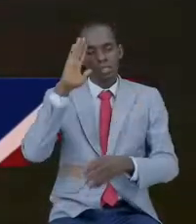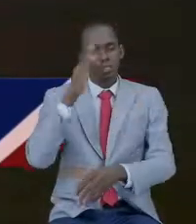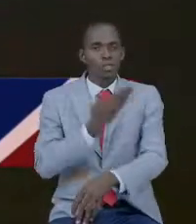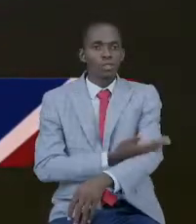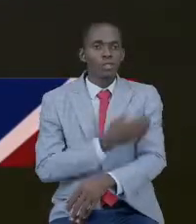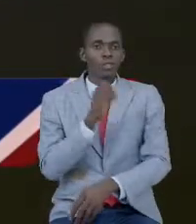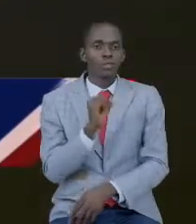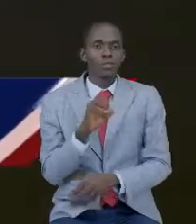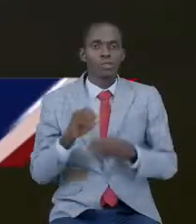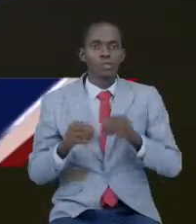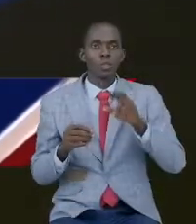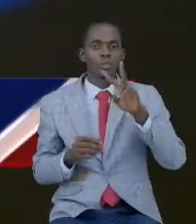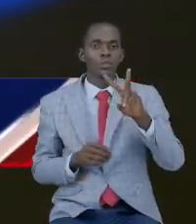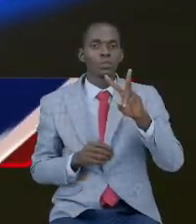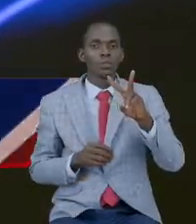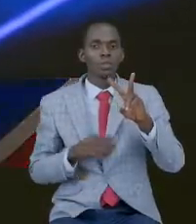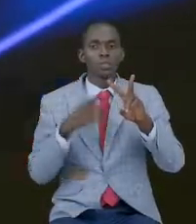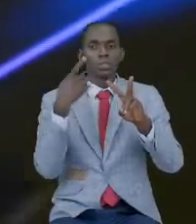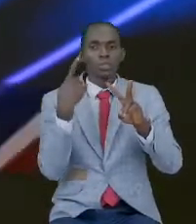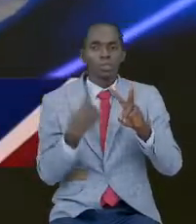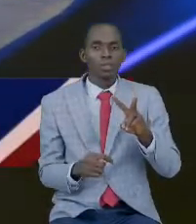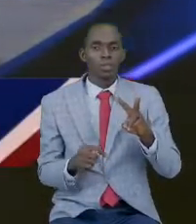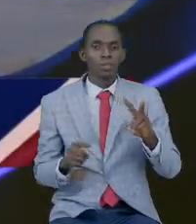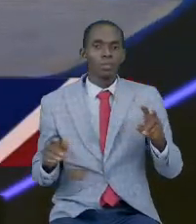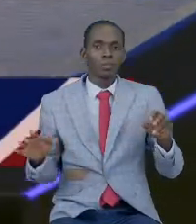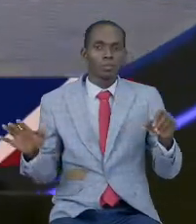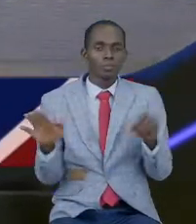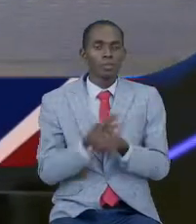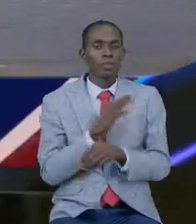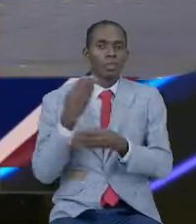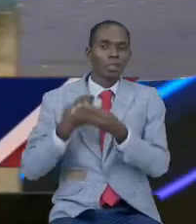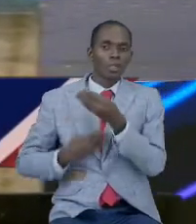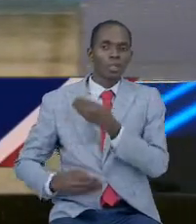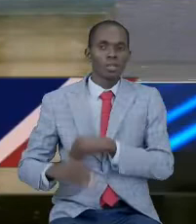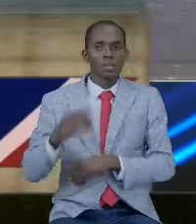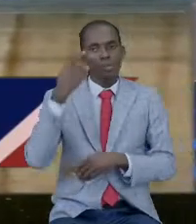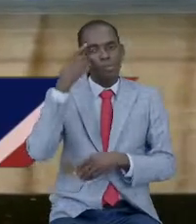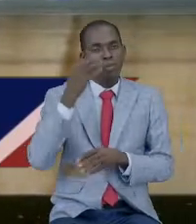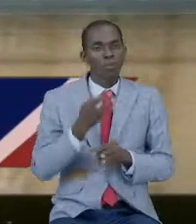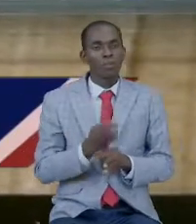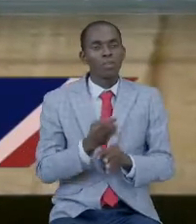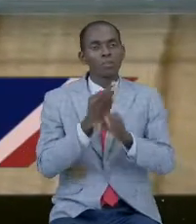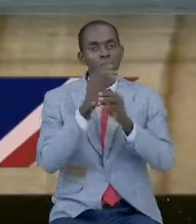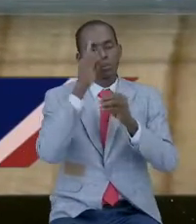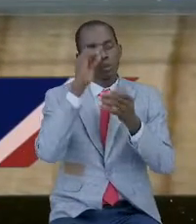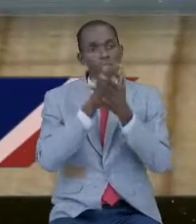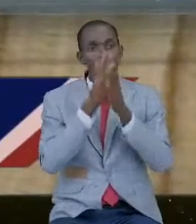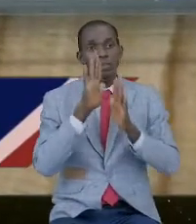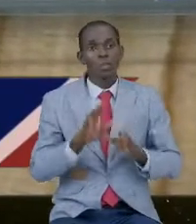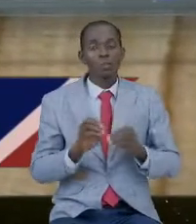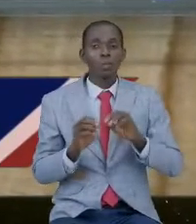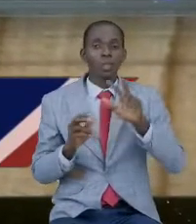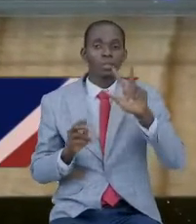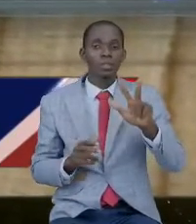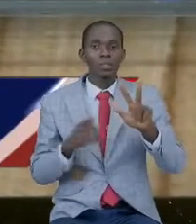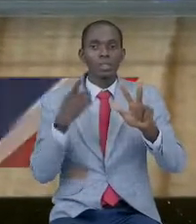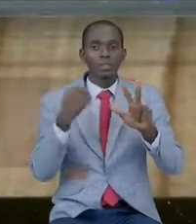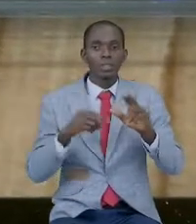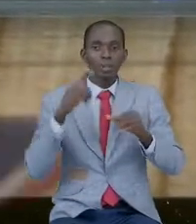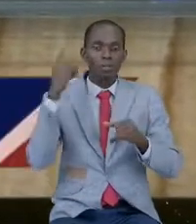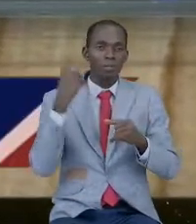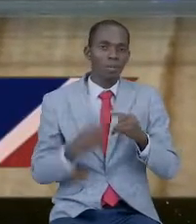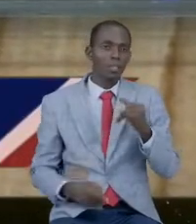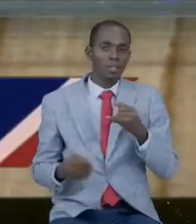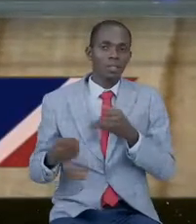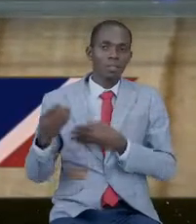of a fleshly son. Number two, the full inheritance for faithful saints. Number three, the final